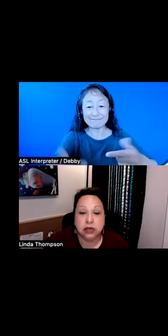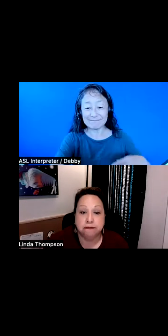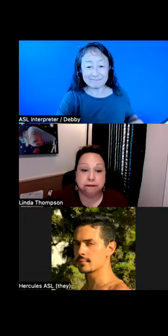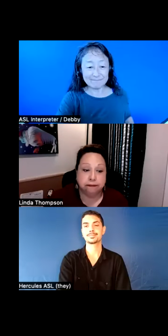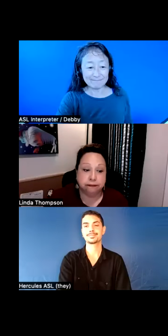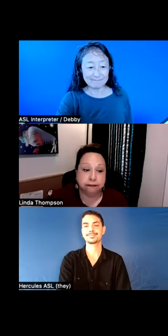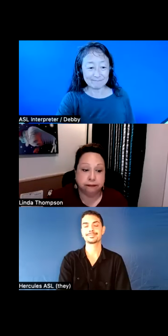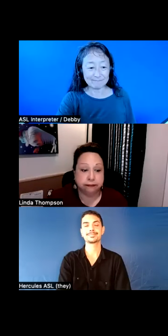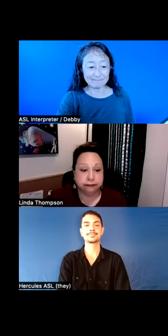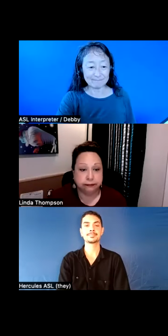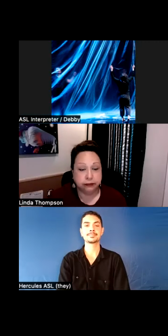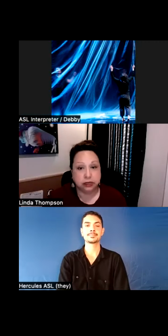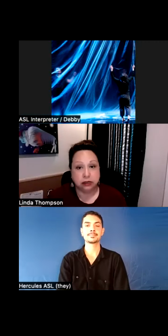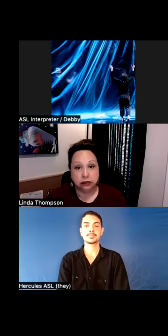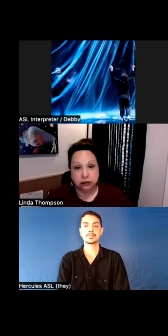Yeah.